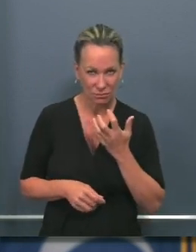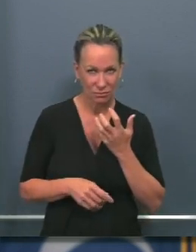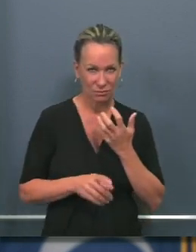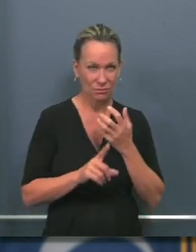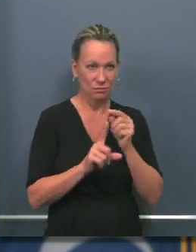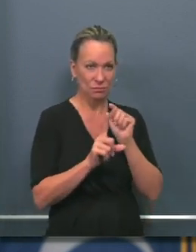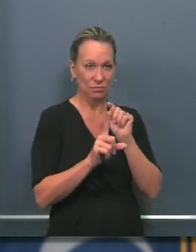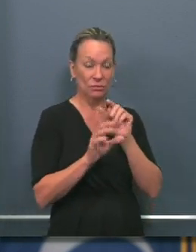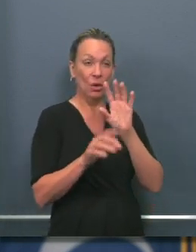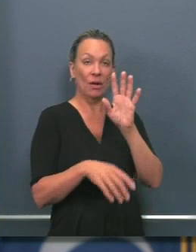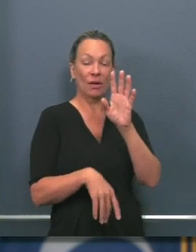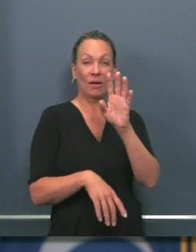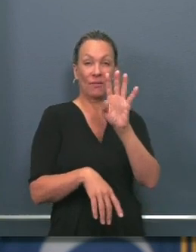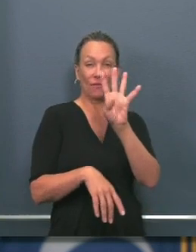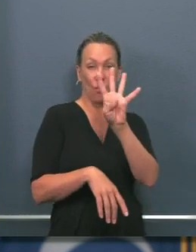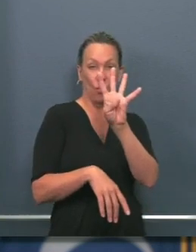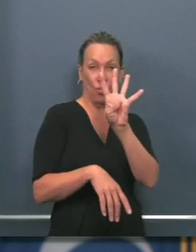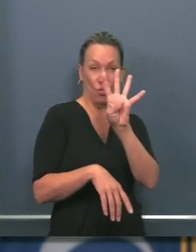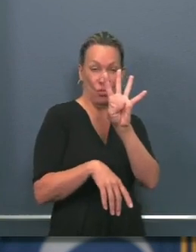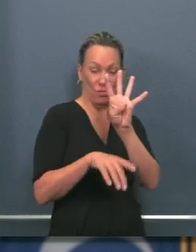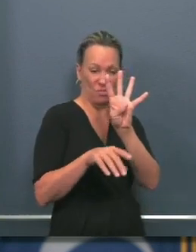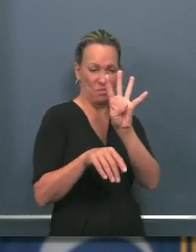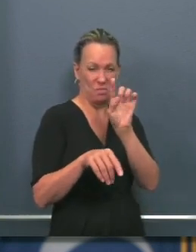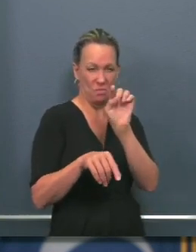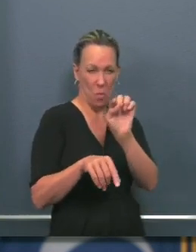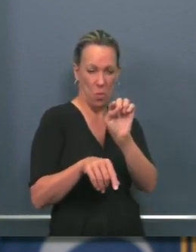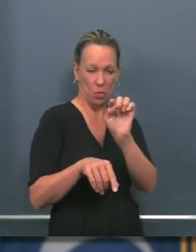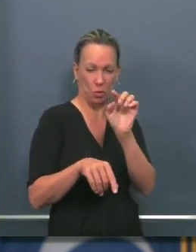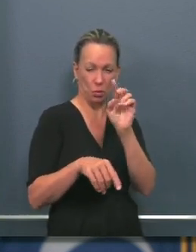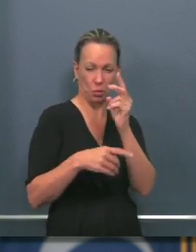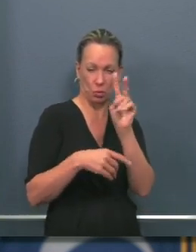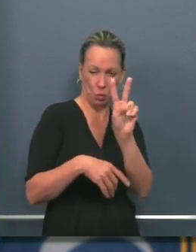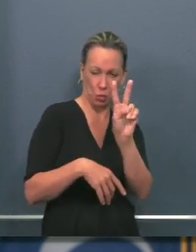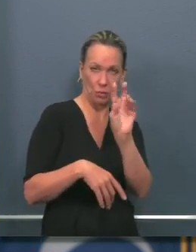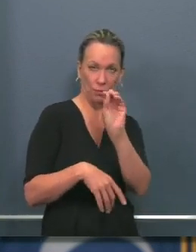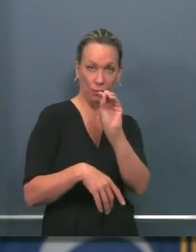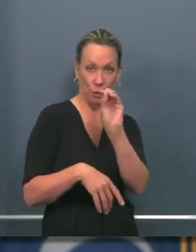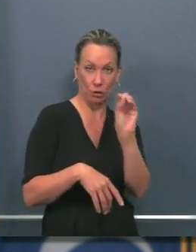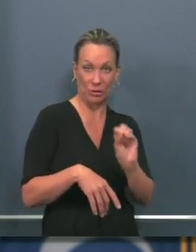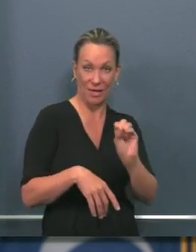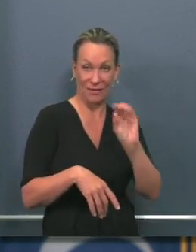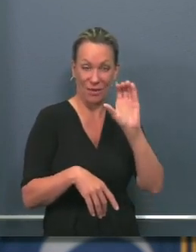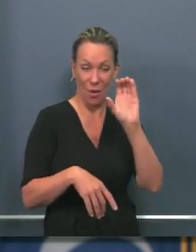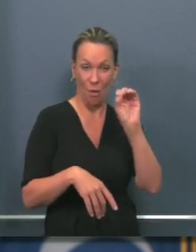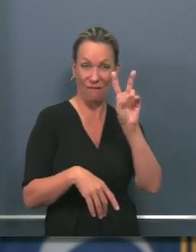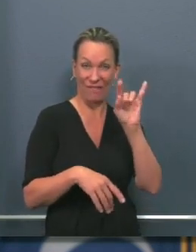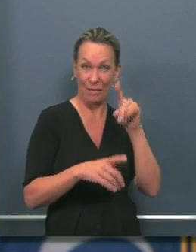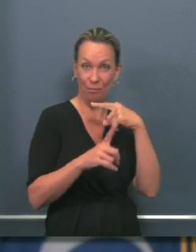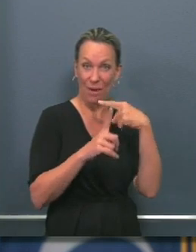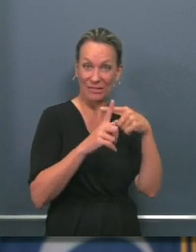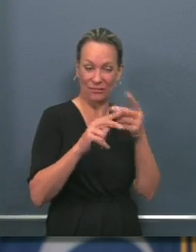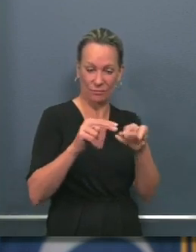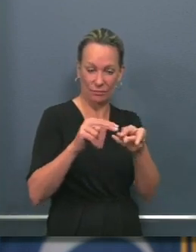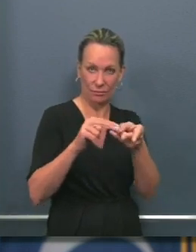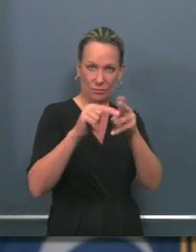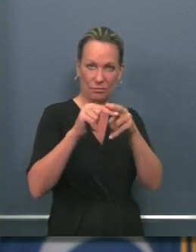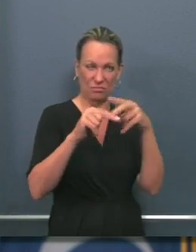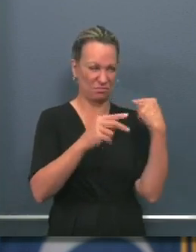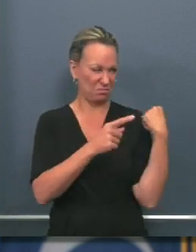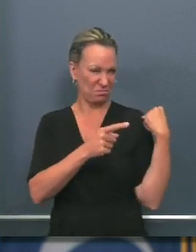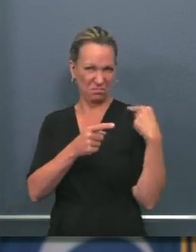over a 14-day period at 4.1% positivity rates. We want to see those rates in